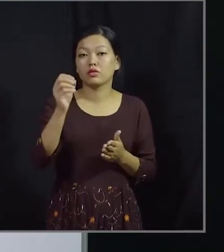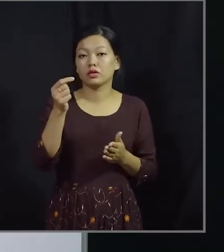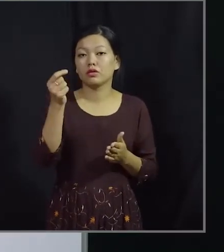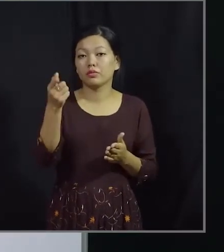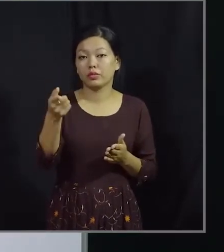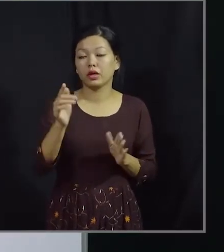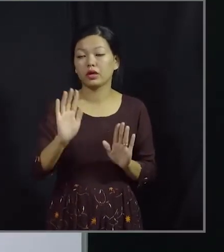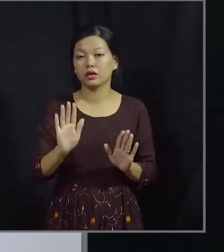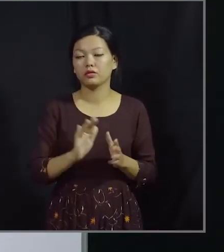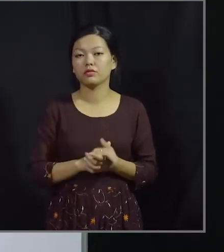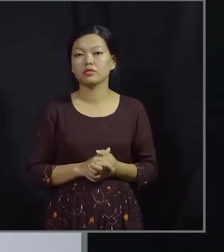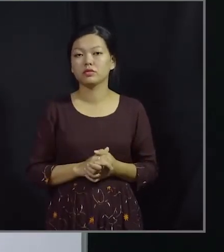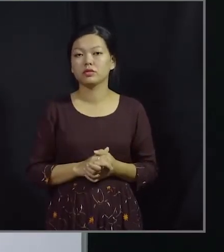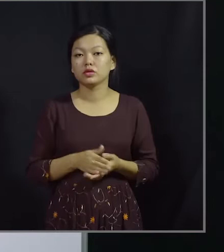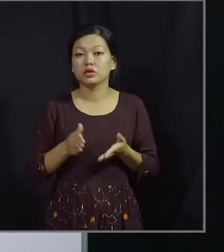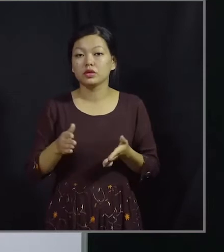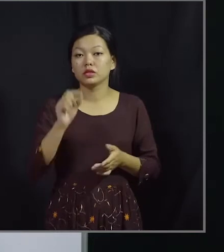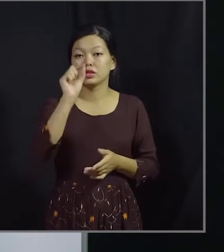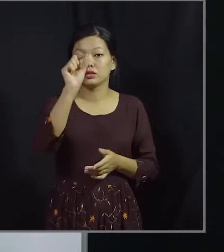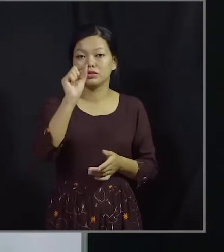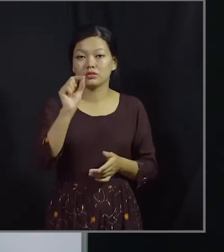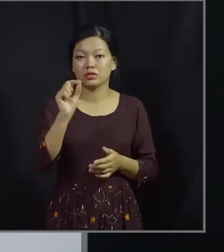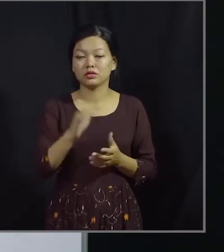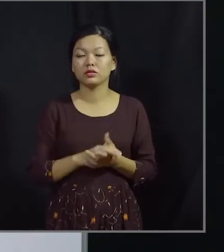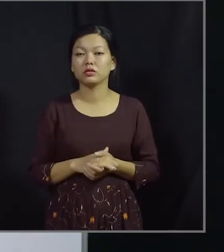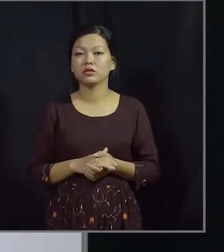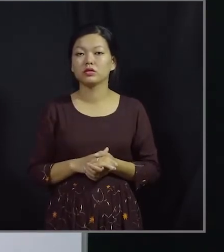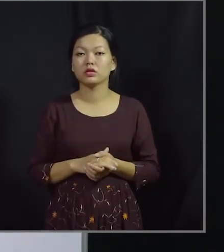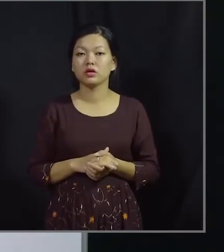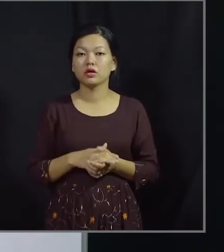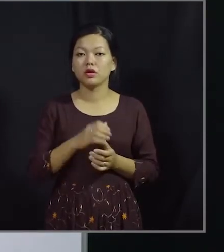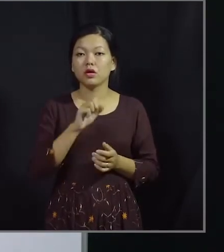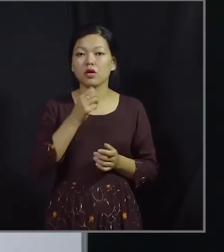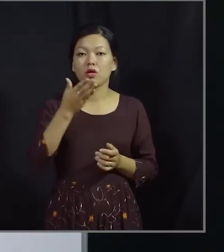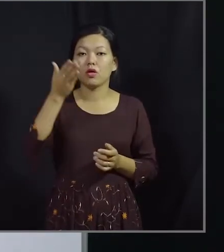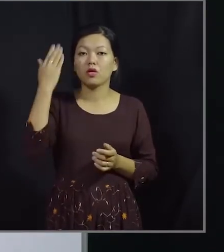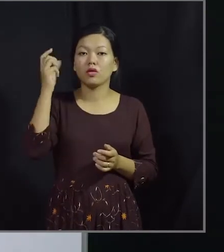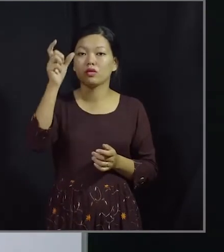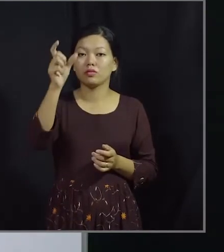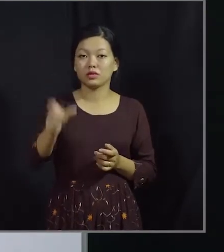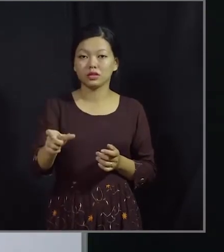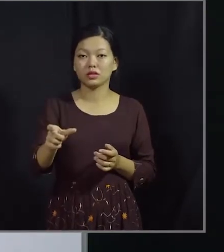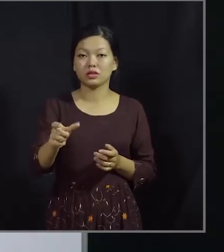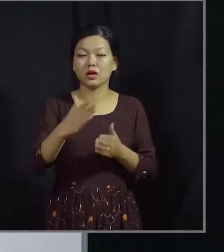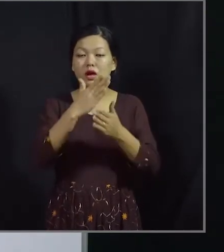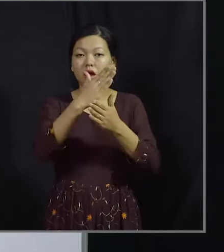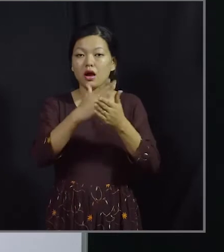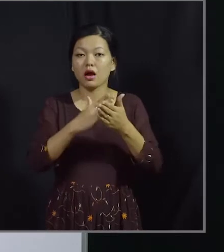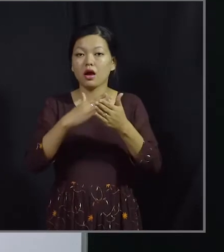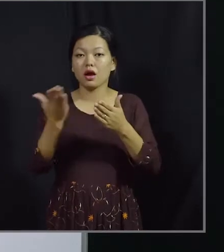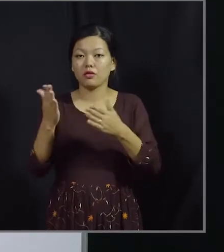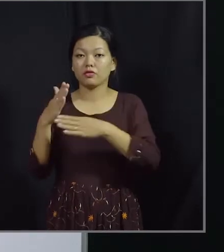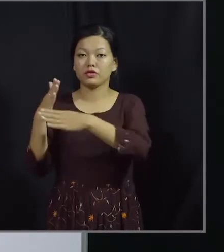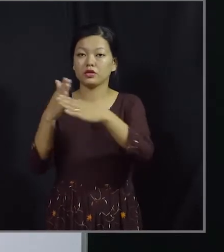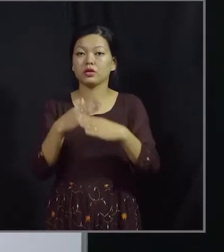This sacrificing ratio is a ratio where the old partner sacrifices their shares with the new